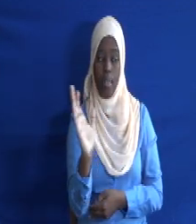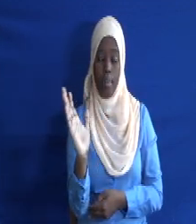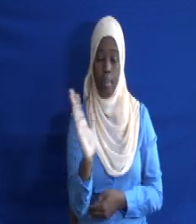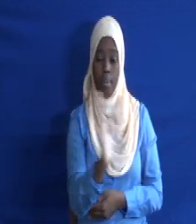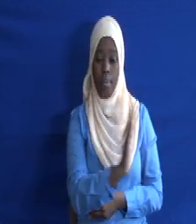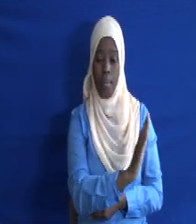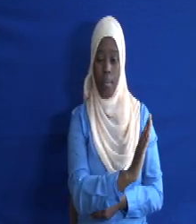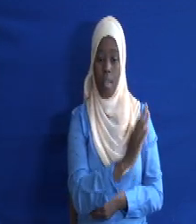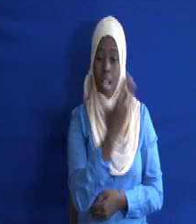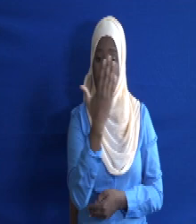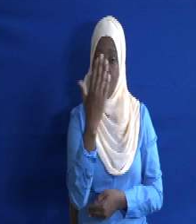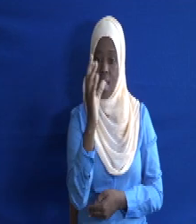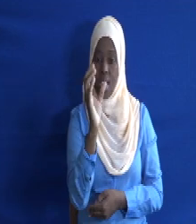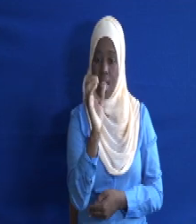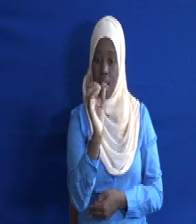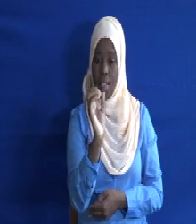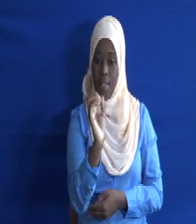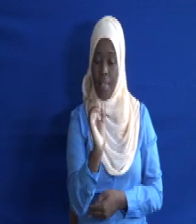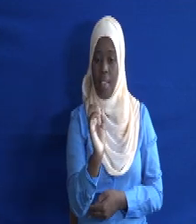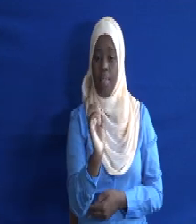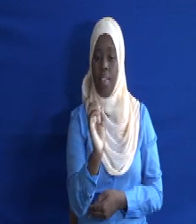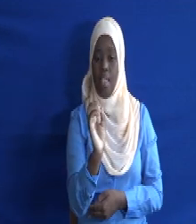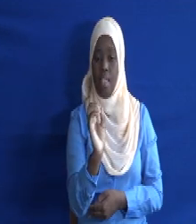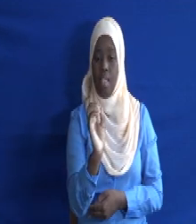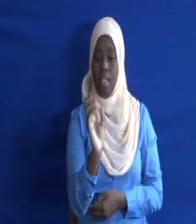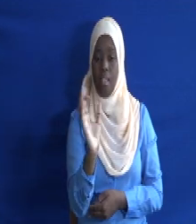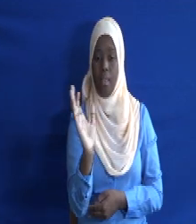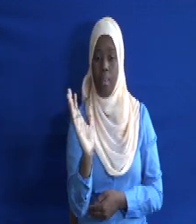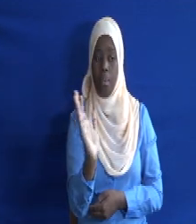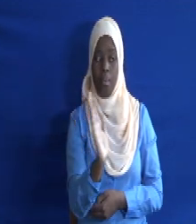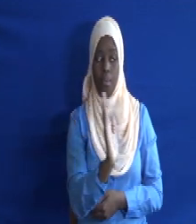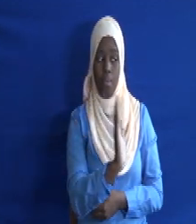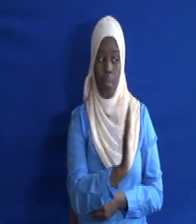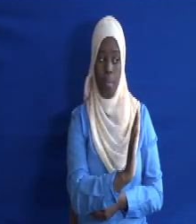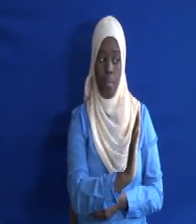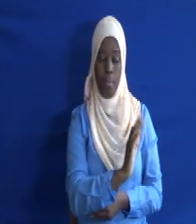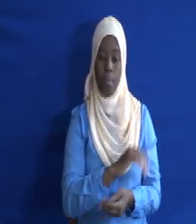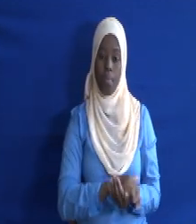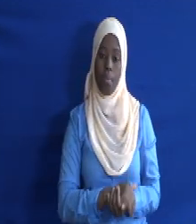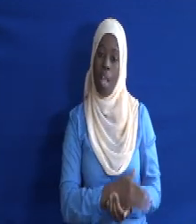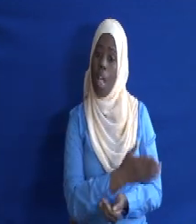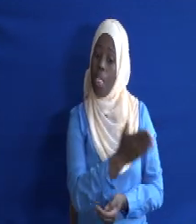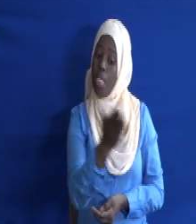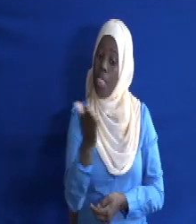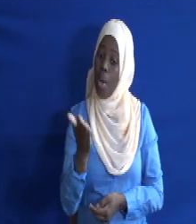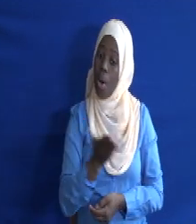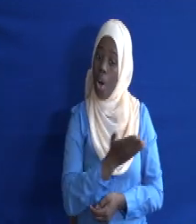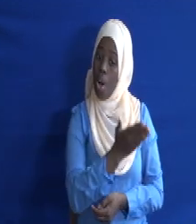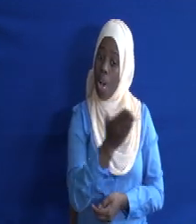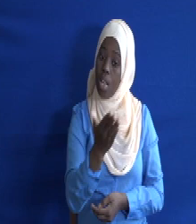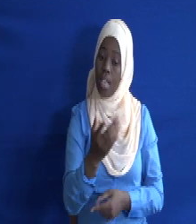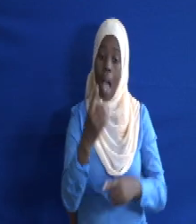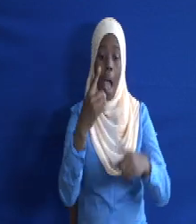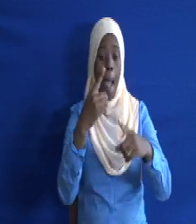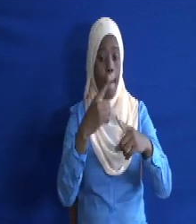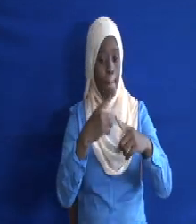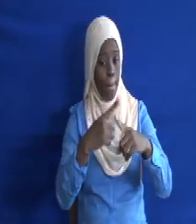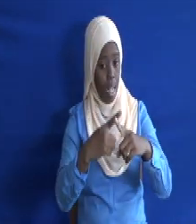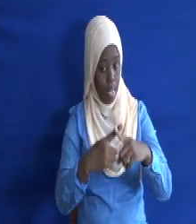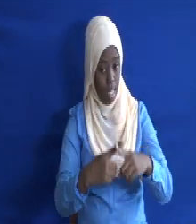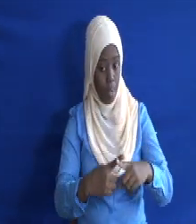After 40, 50. And so on. And so on. Those are multiples of